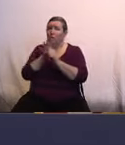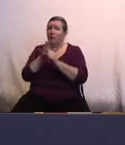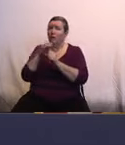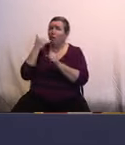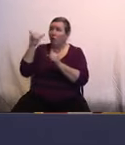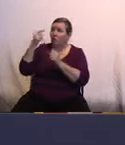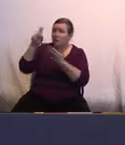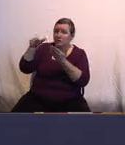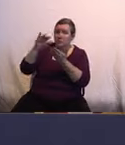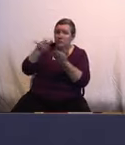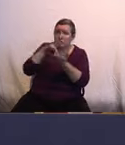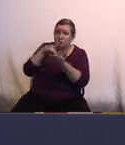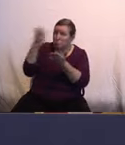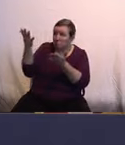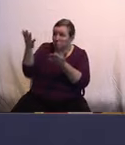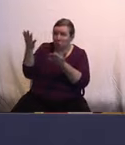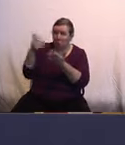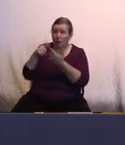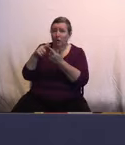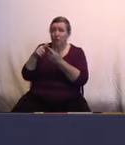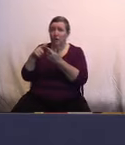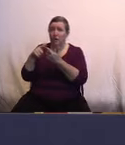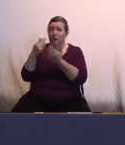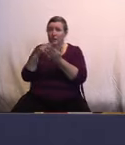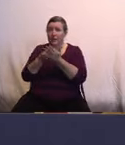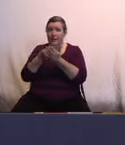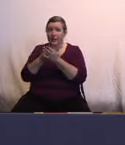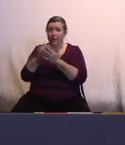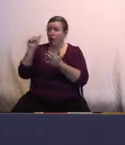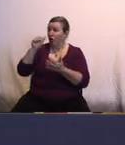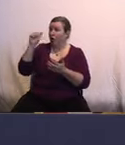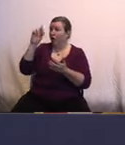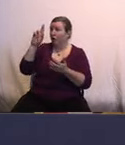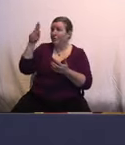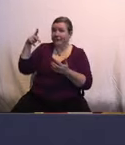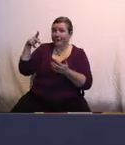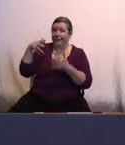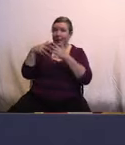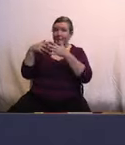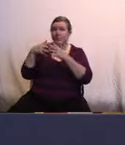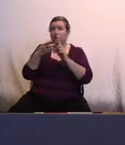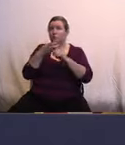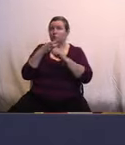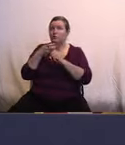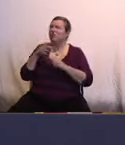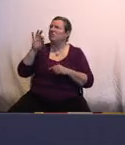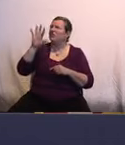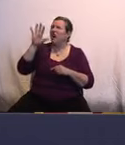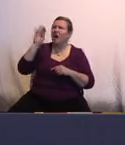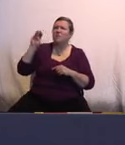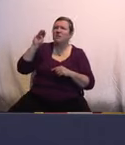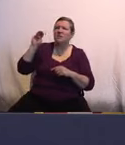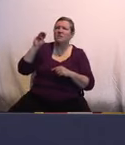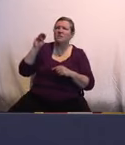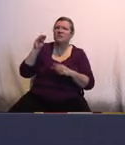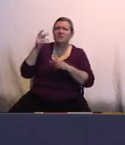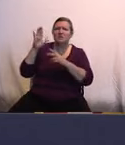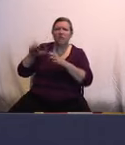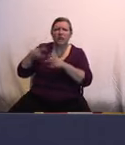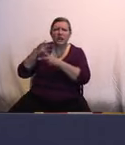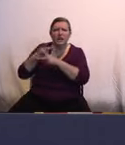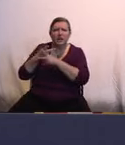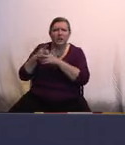paying out the $695 million from the American Rescue Plan earmarked for child care centers? Rutgers ran up a $73